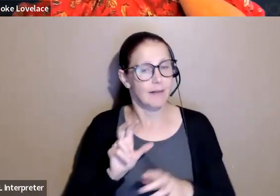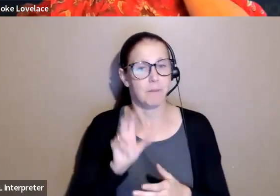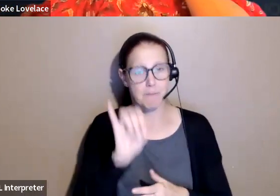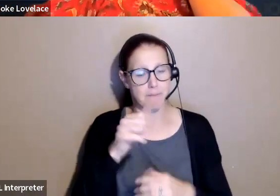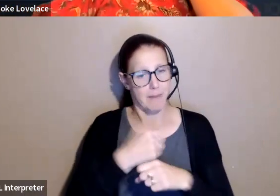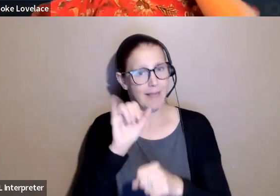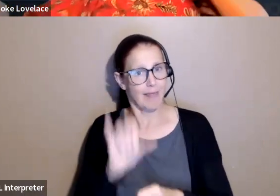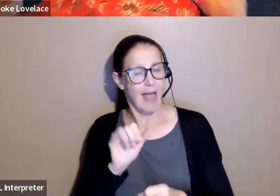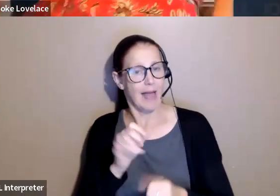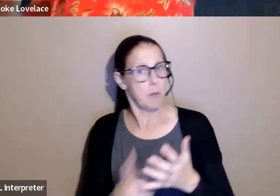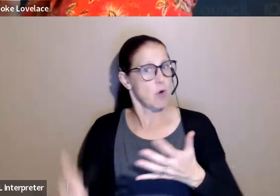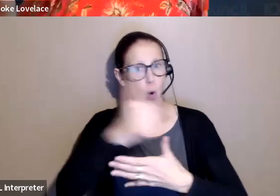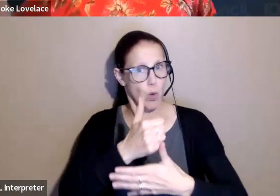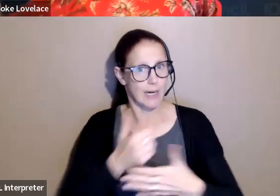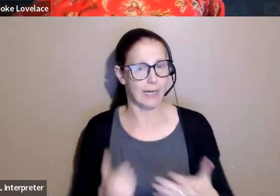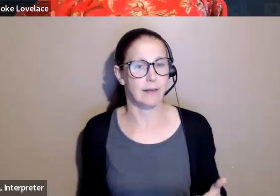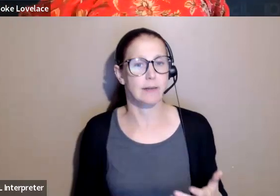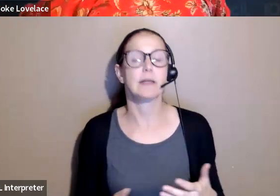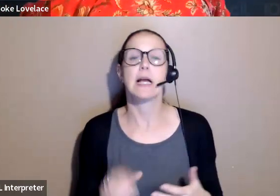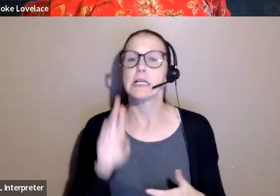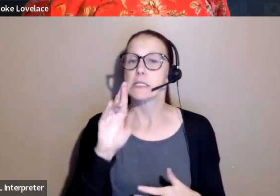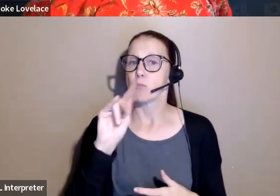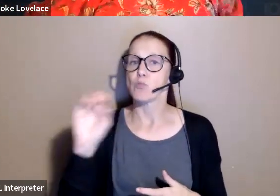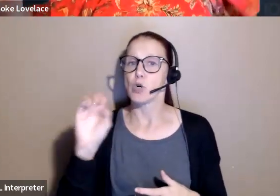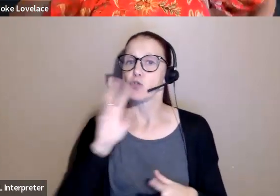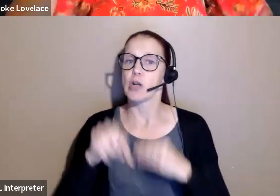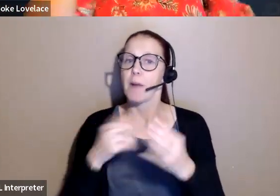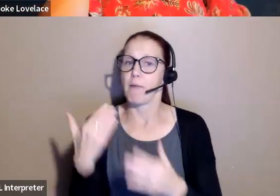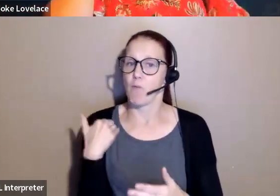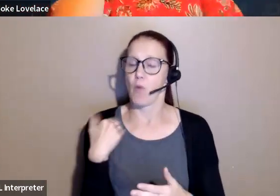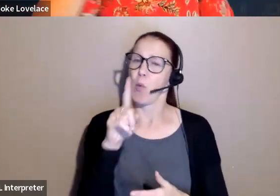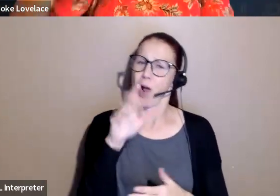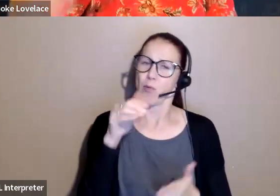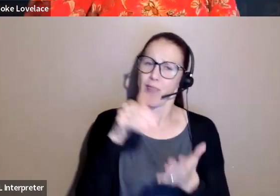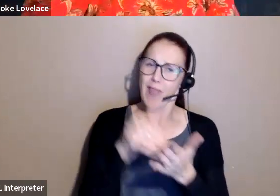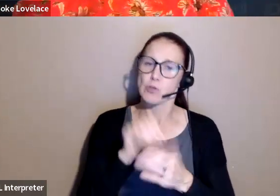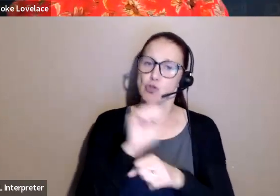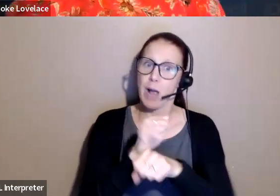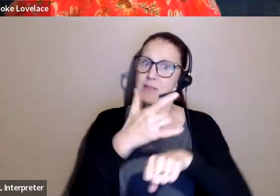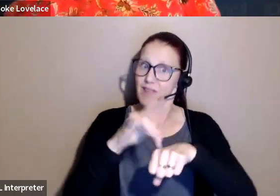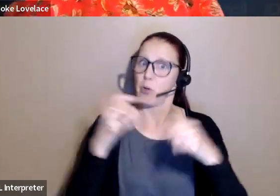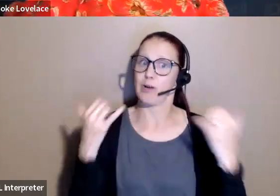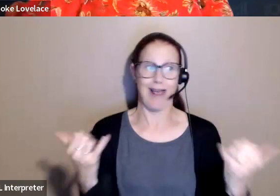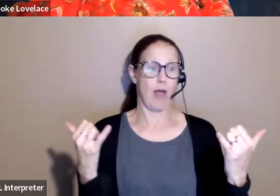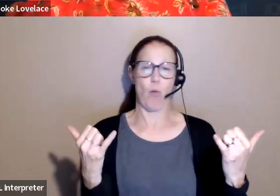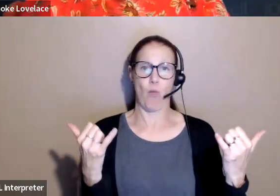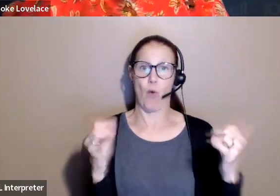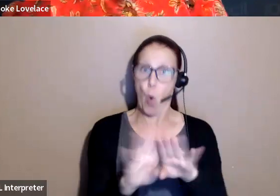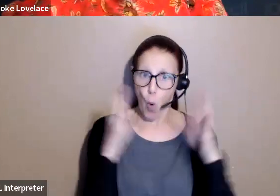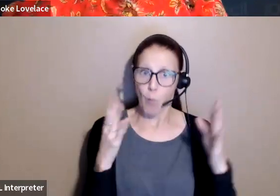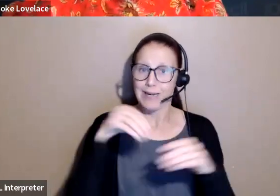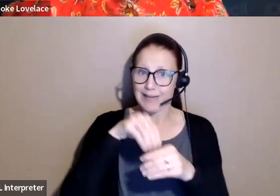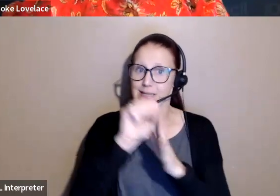priority. Especially, as Brooke mentioned earlier, there are 100,000 job openings right now in the state,